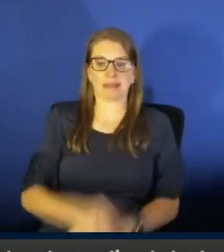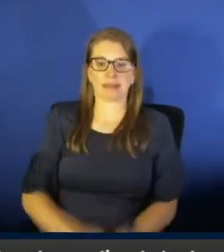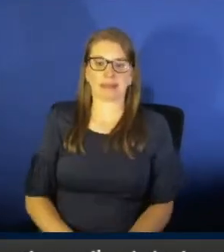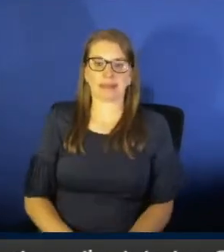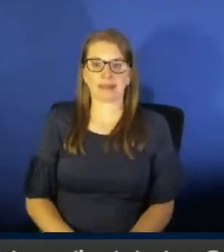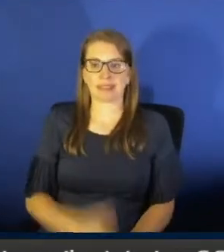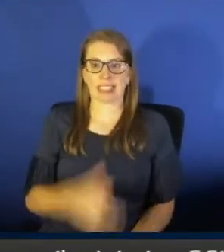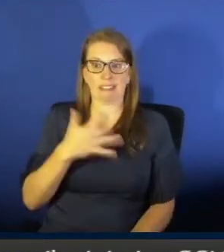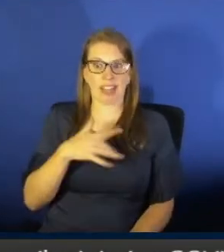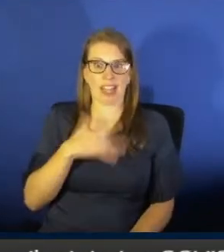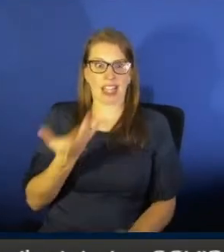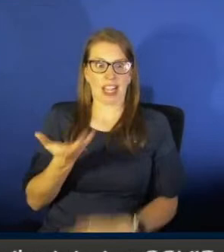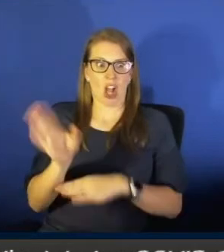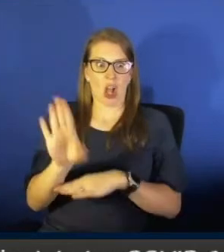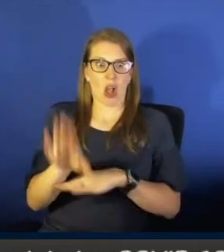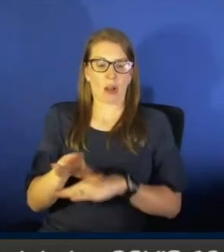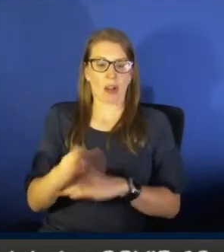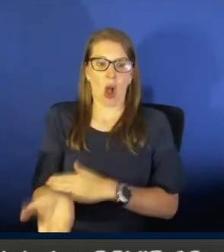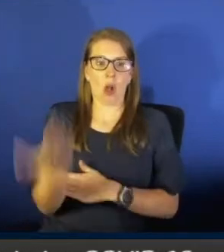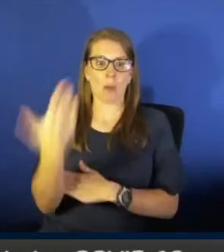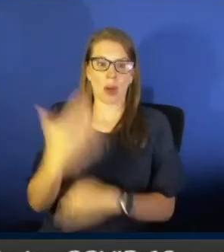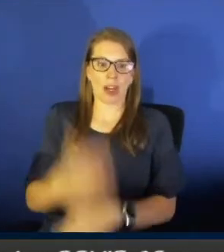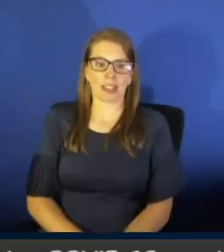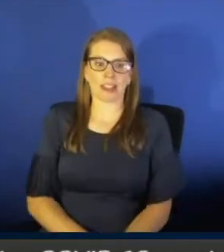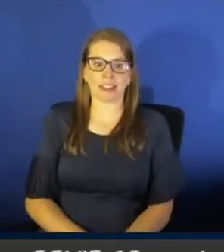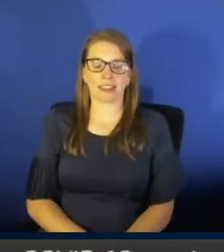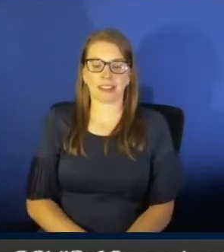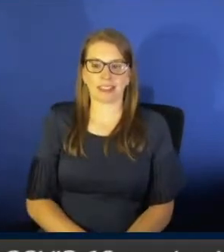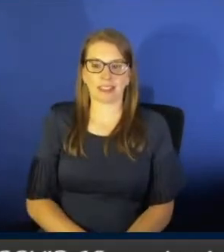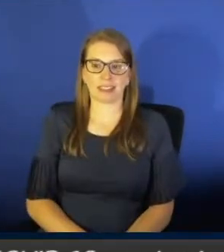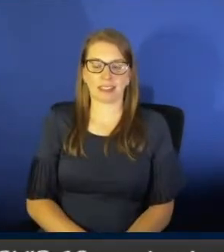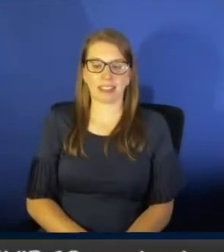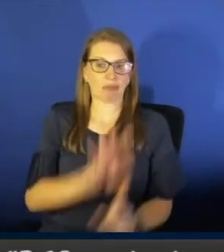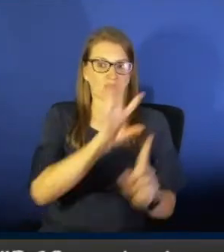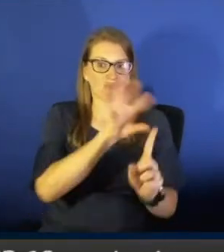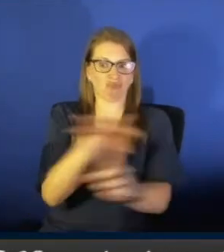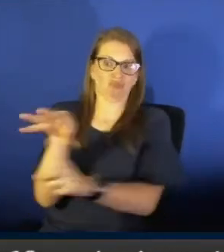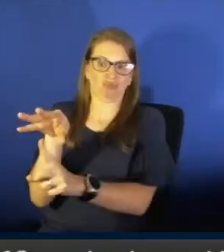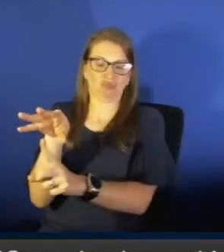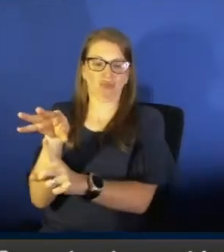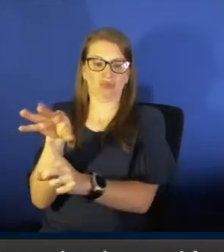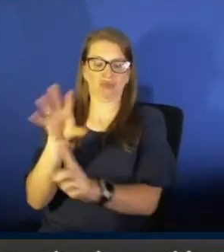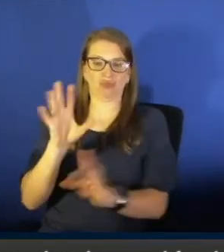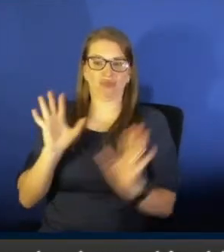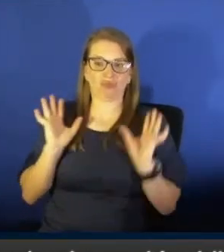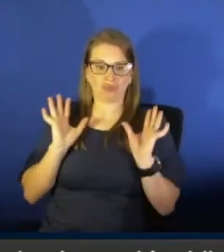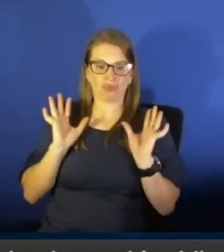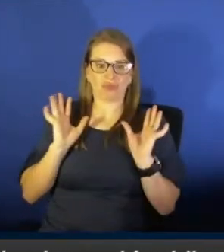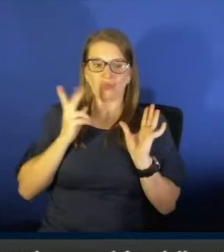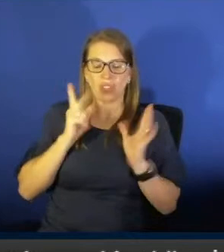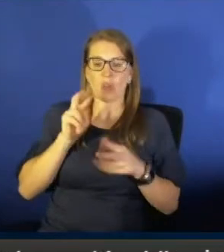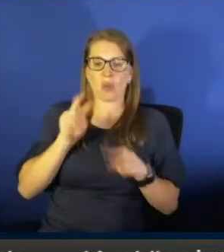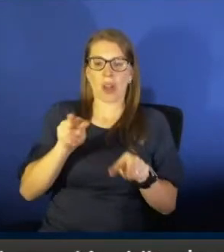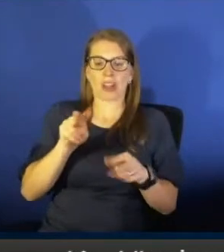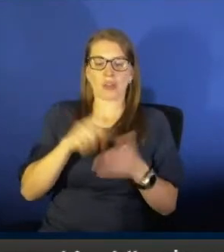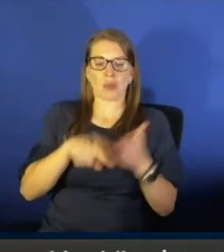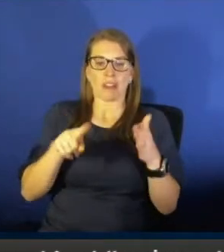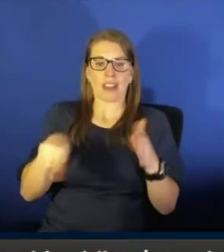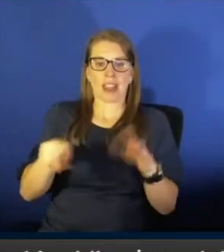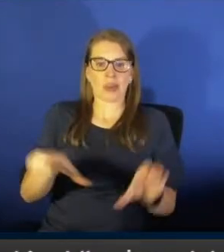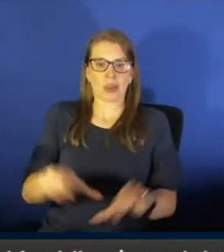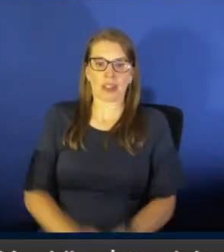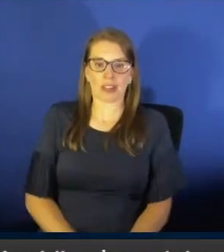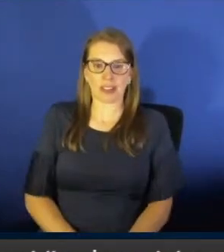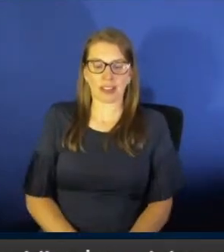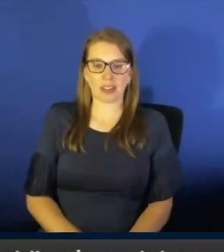all morning. It's just, we just going to put the spotlight on them. Right. We'll see what they do. That's our job. We will definitely keep our day jobs